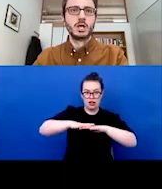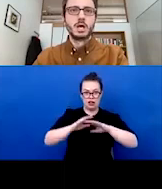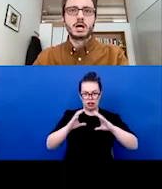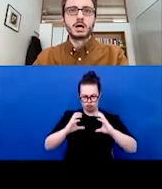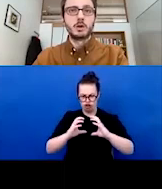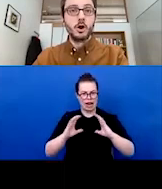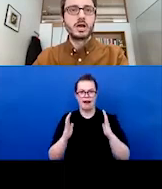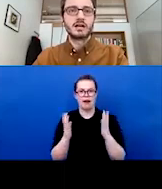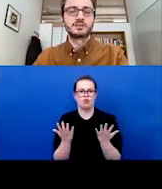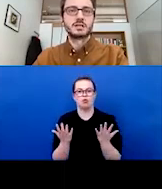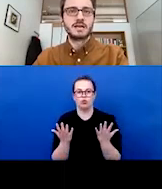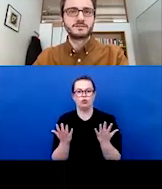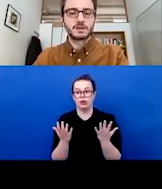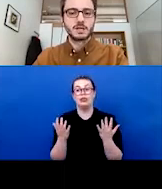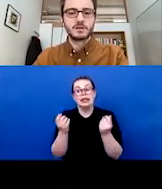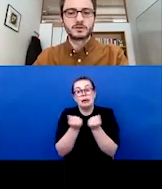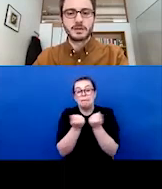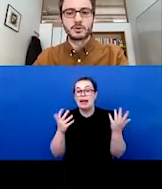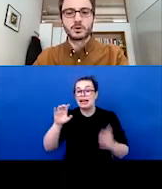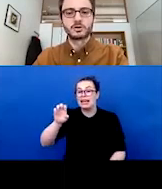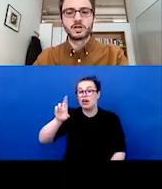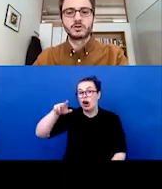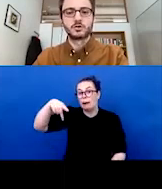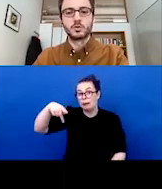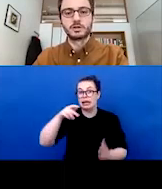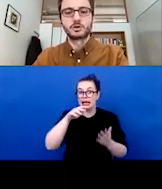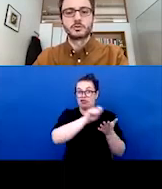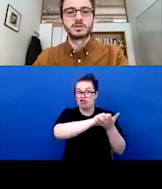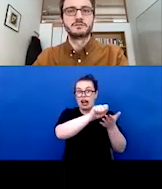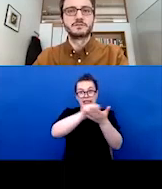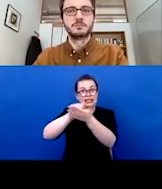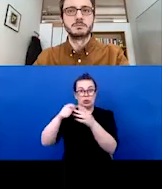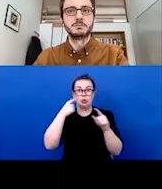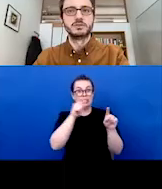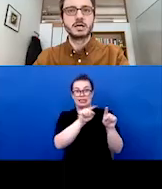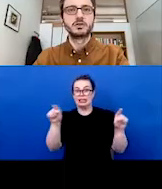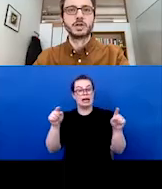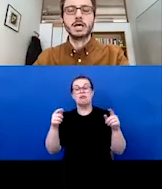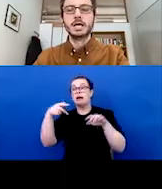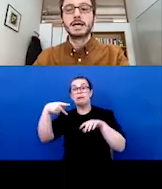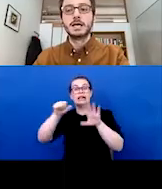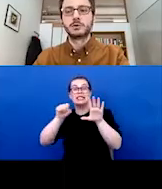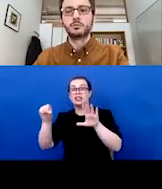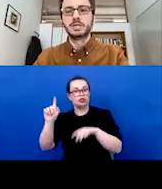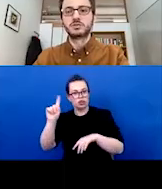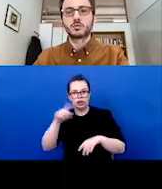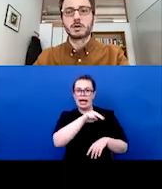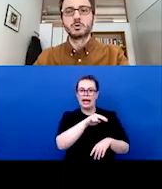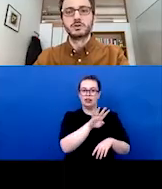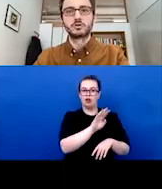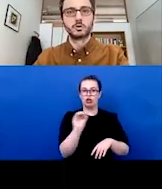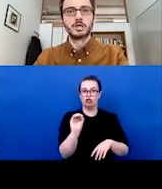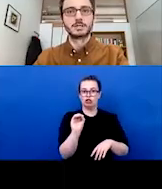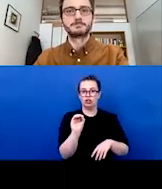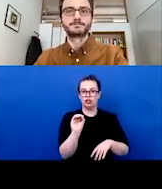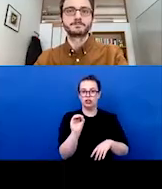papers, localized in the left anterior temporal cortex at 200, 250 millions, cannot be described with